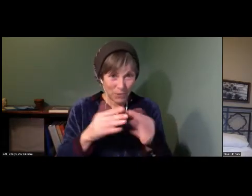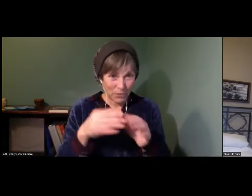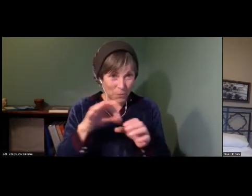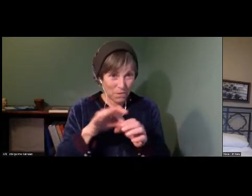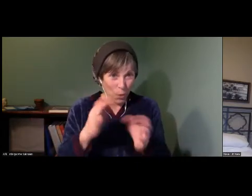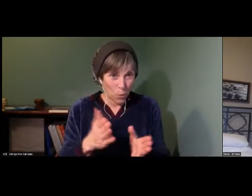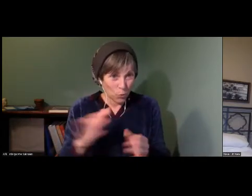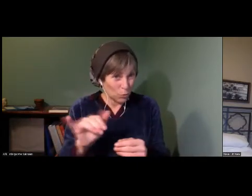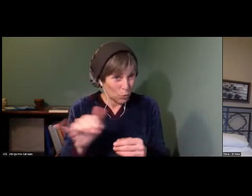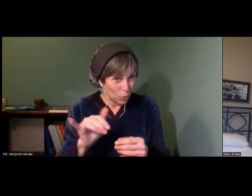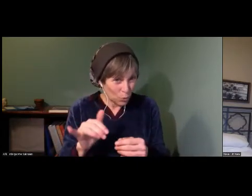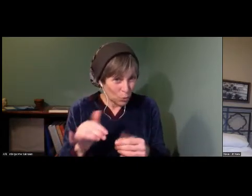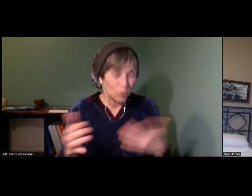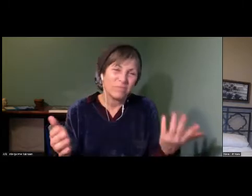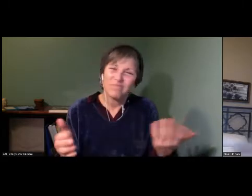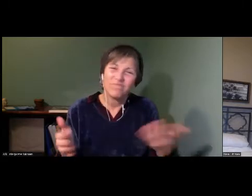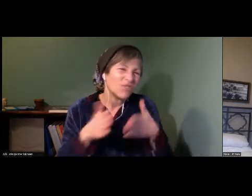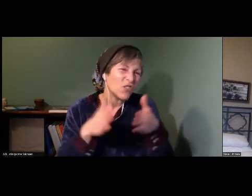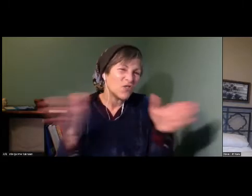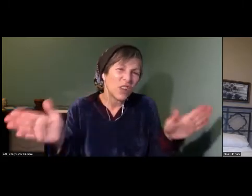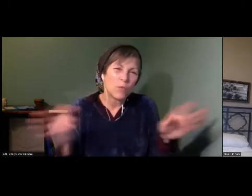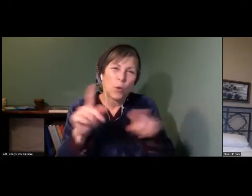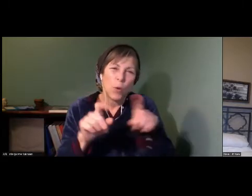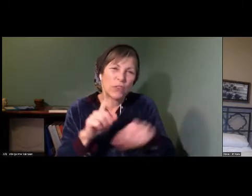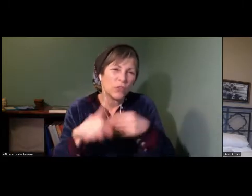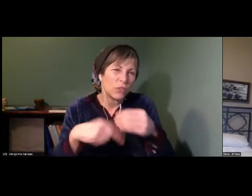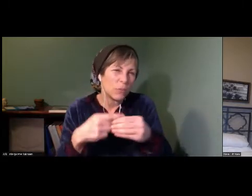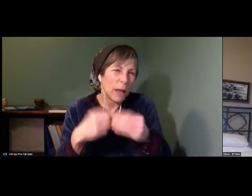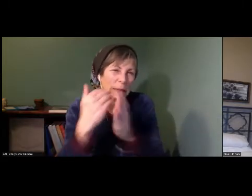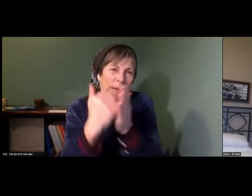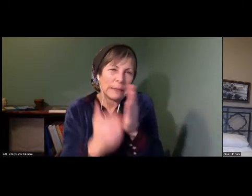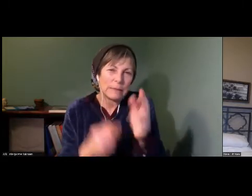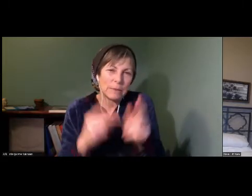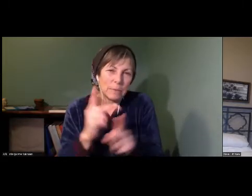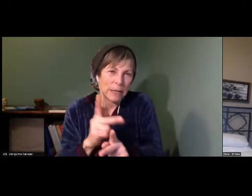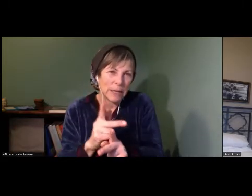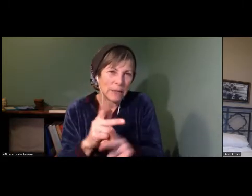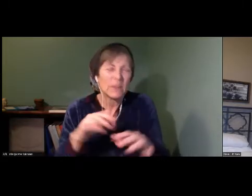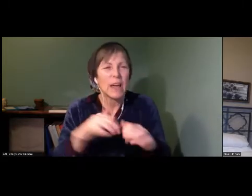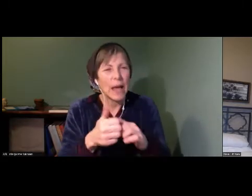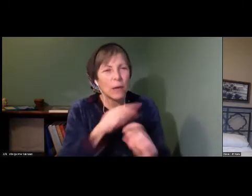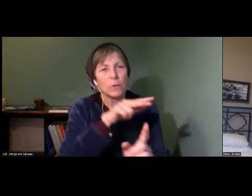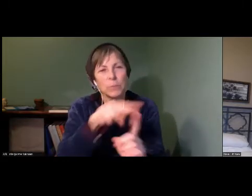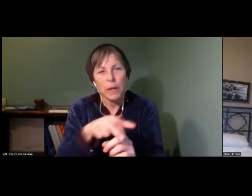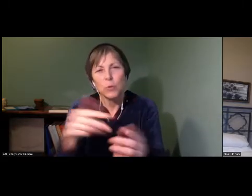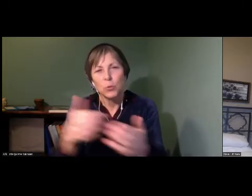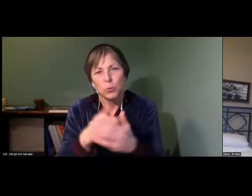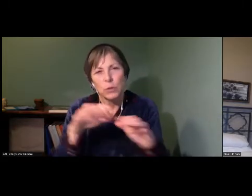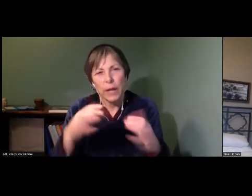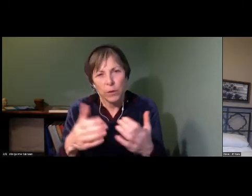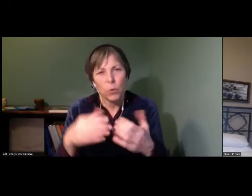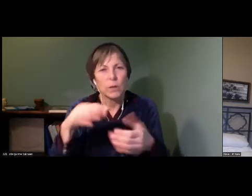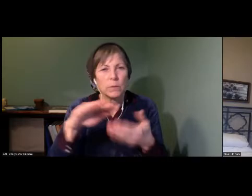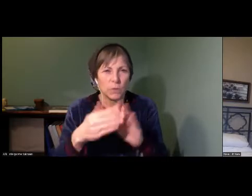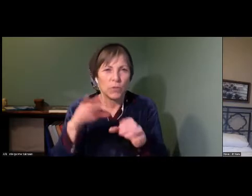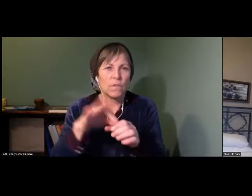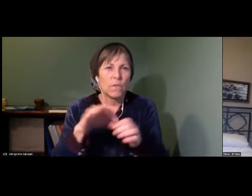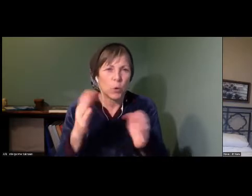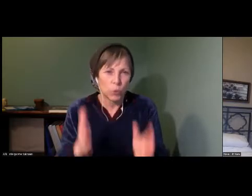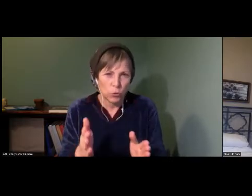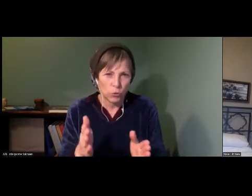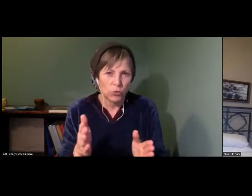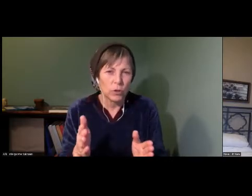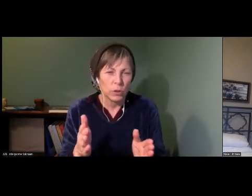overarching list maintenance questions and how do they apply to this new category of municipal voters um I think